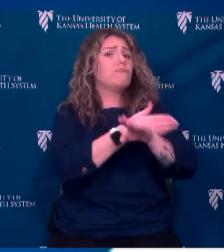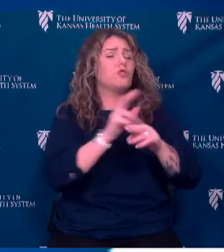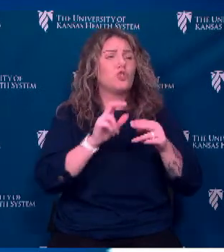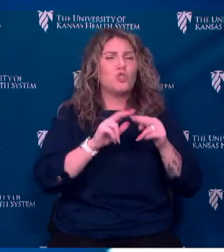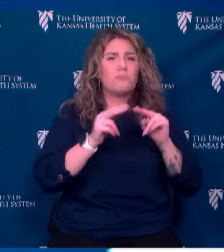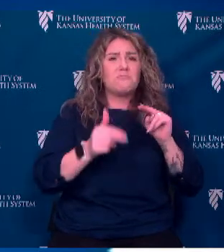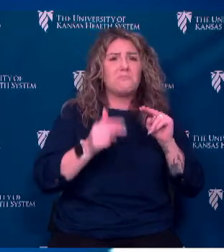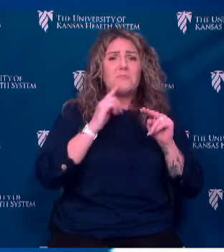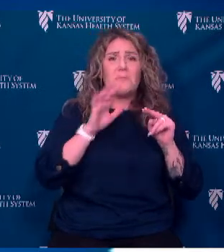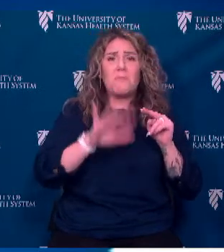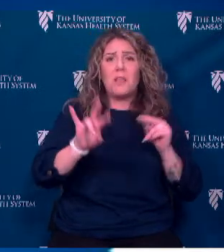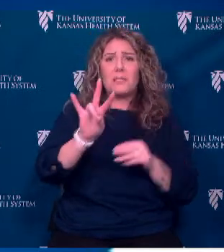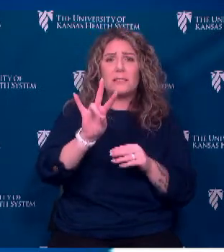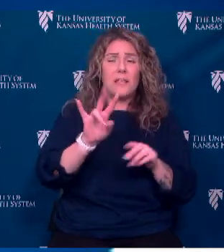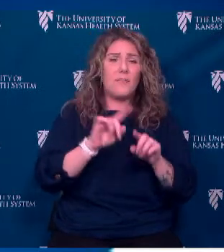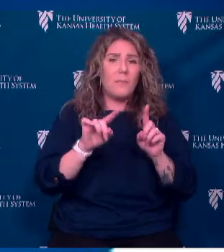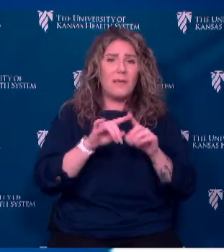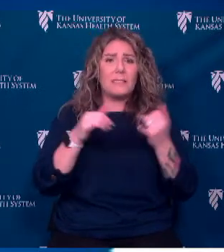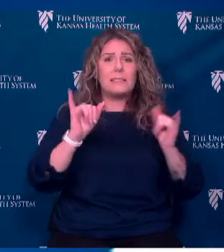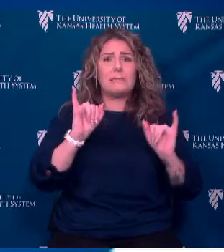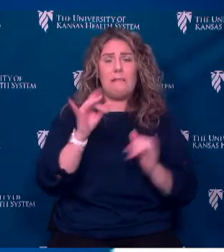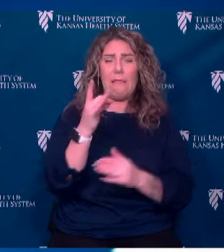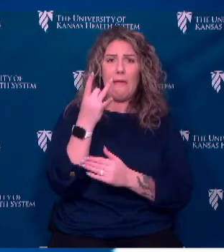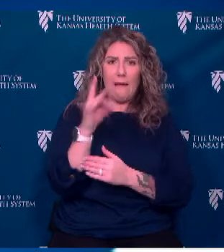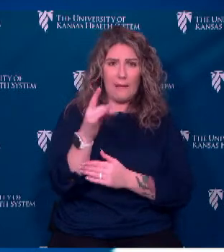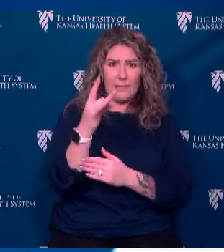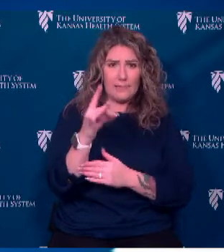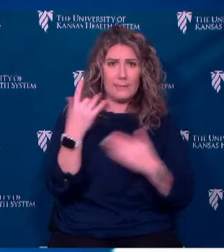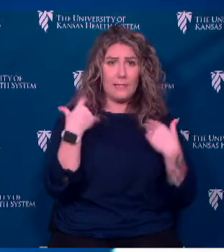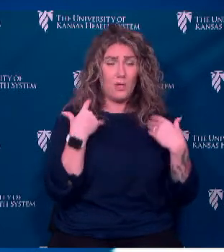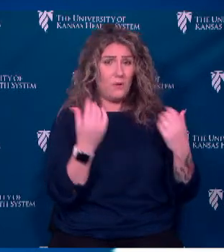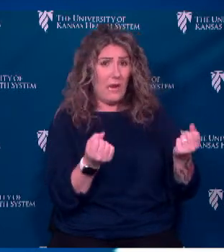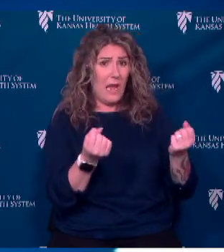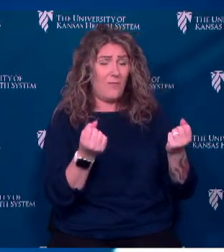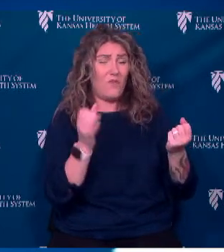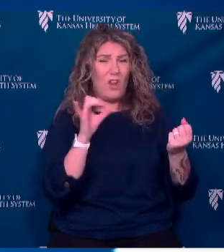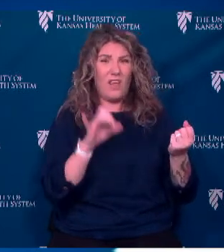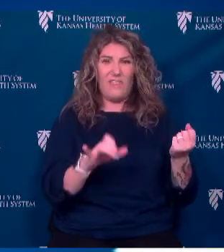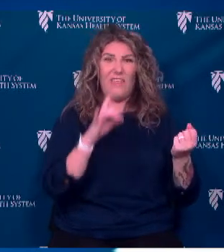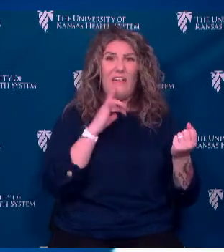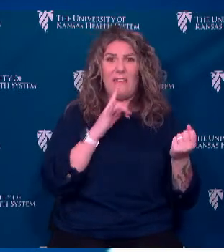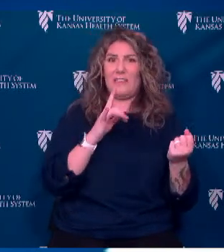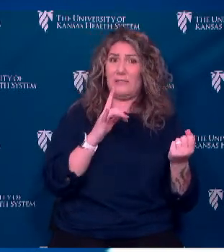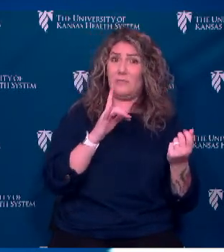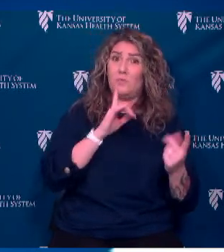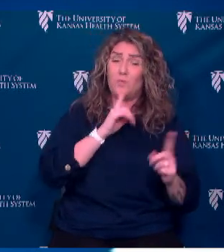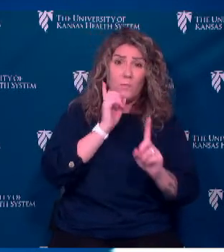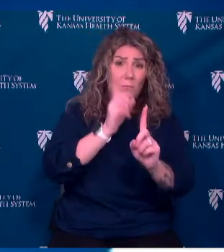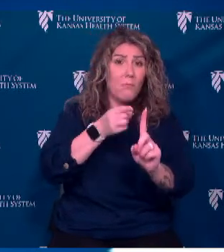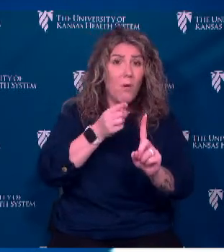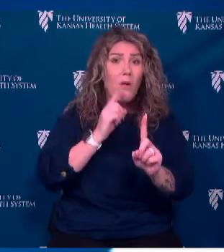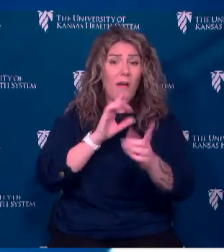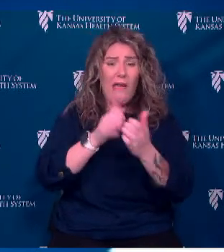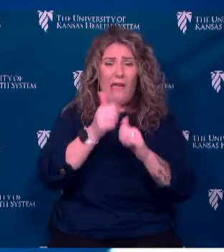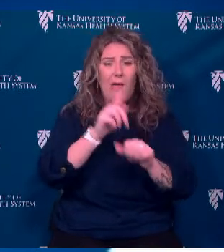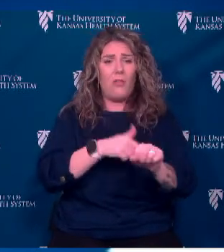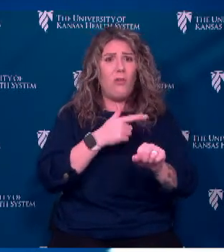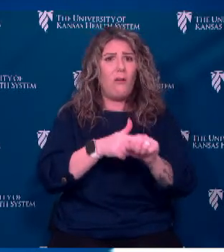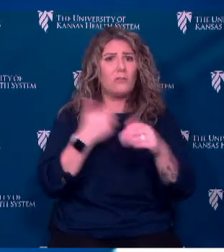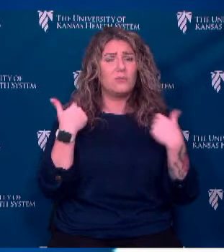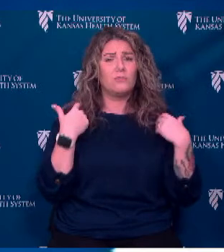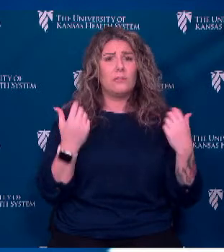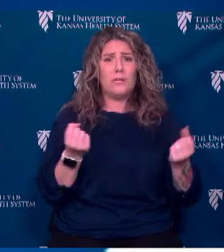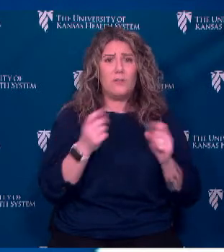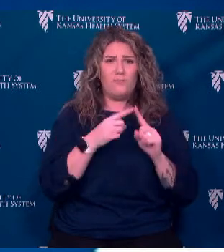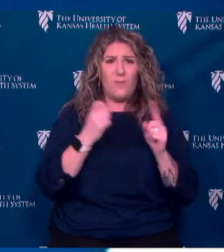about 7, but we still have 18 recovered. I think that's sort of the take-home message is how long it takes to recover